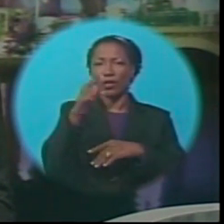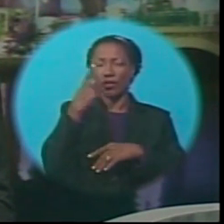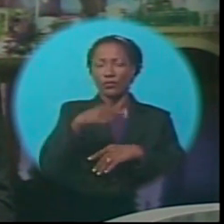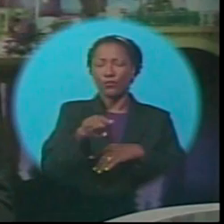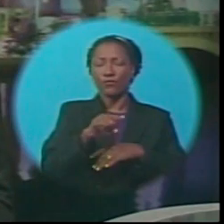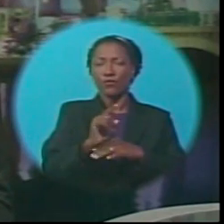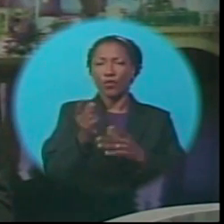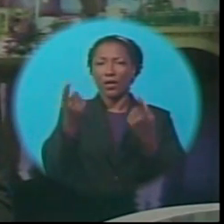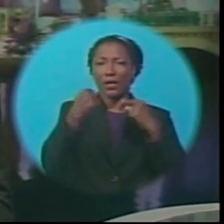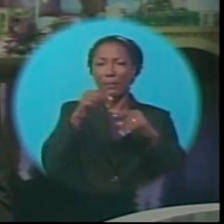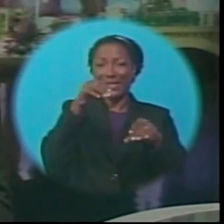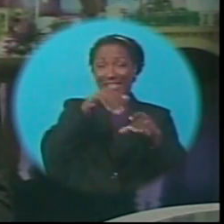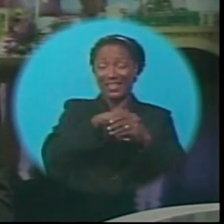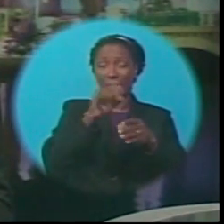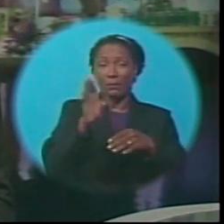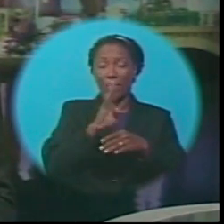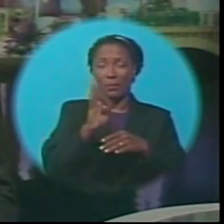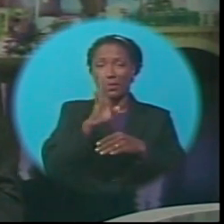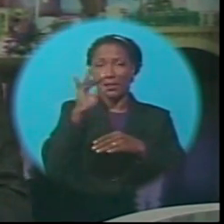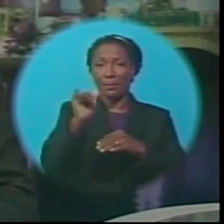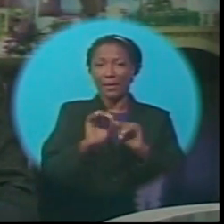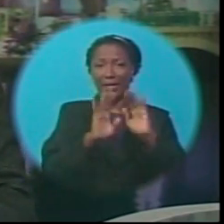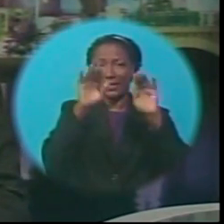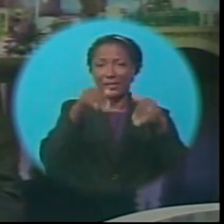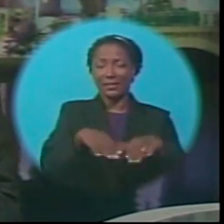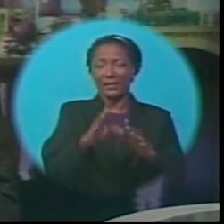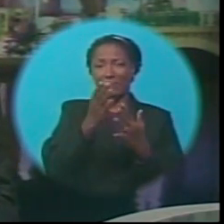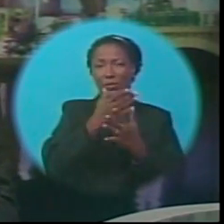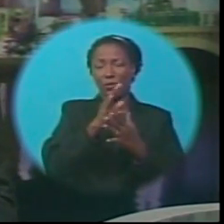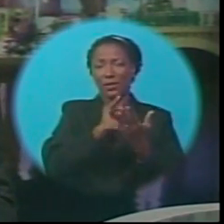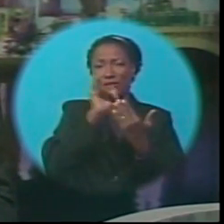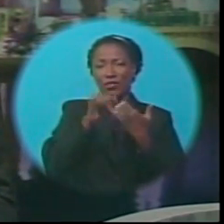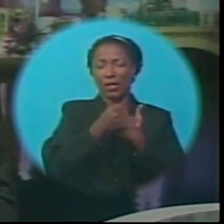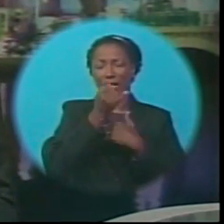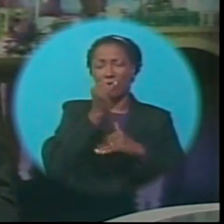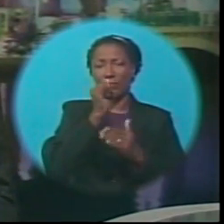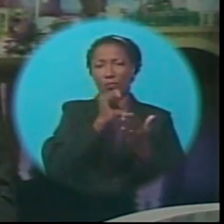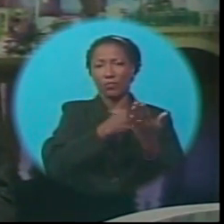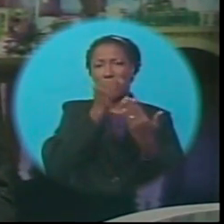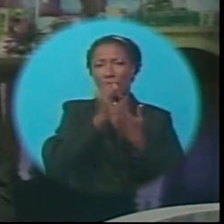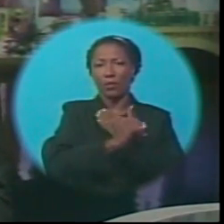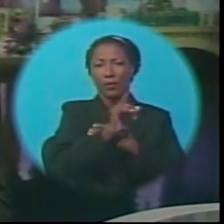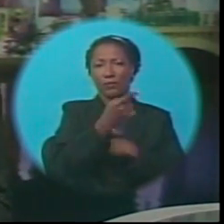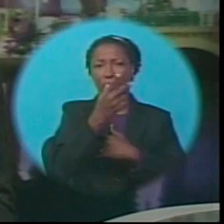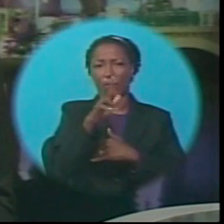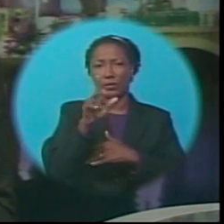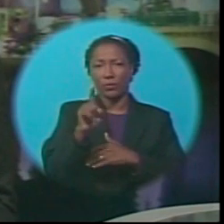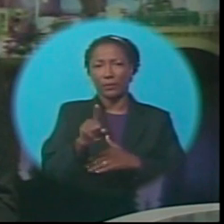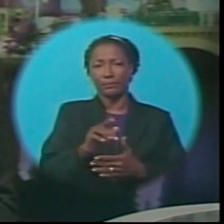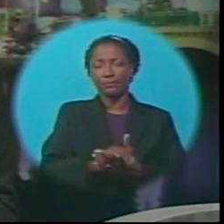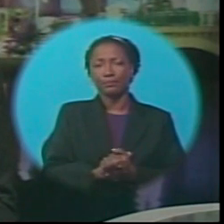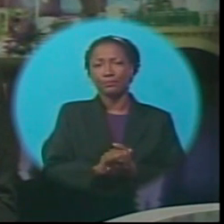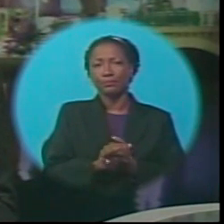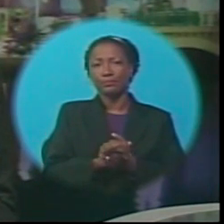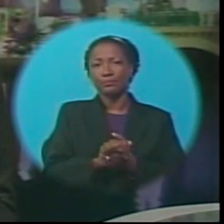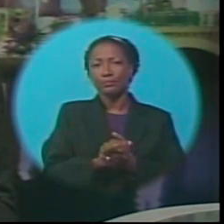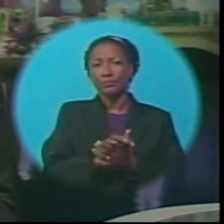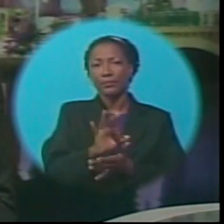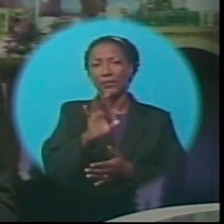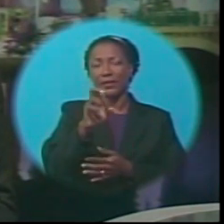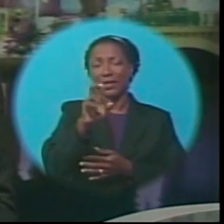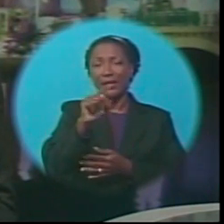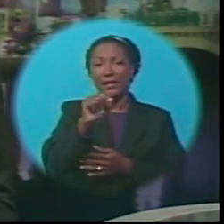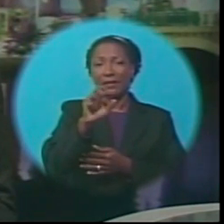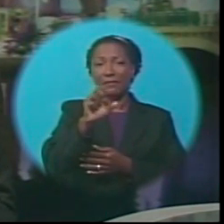port of entry between January 1st and the 31st. Well, Fantasy Barbados is continuing its efforts